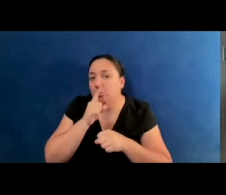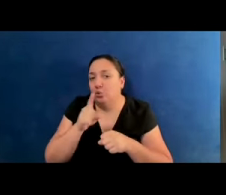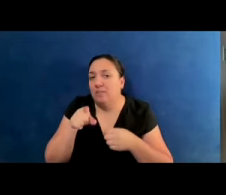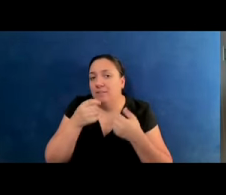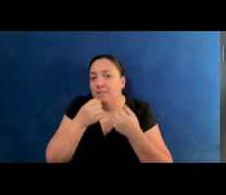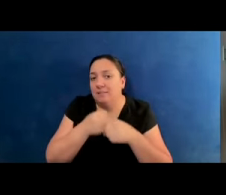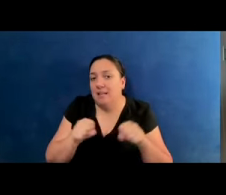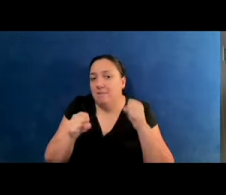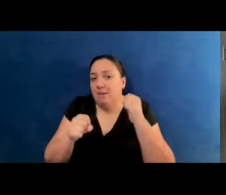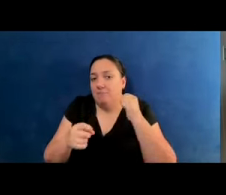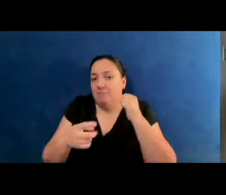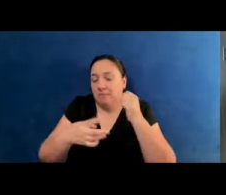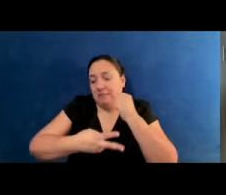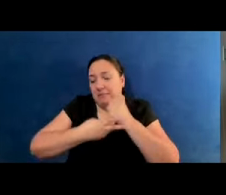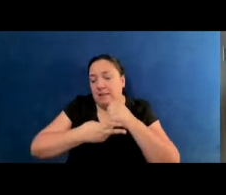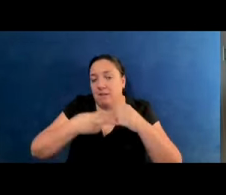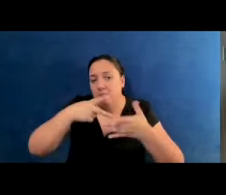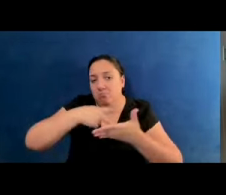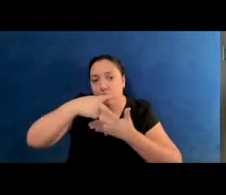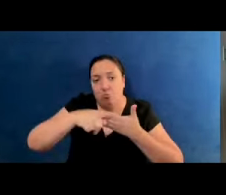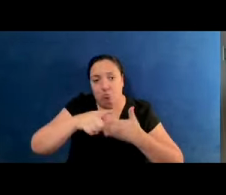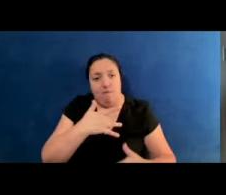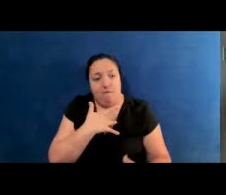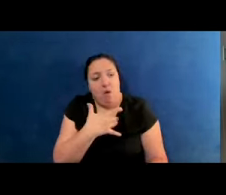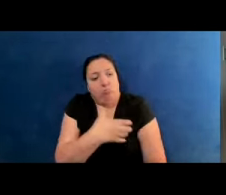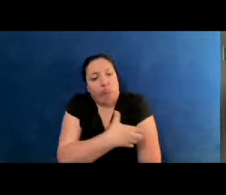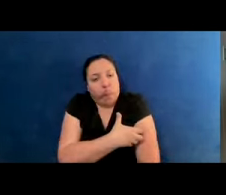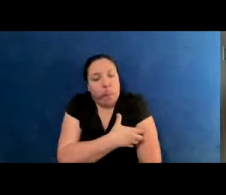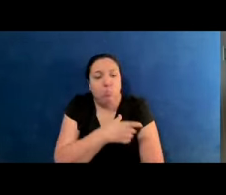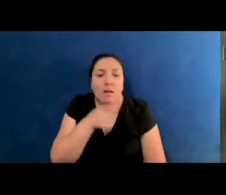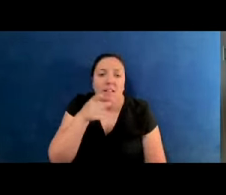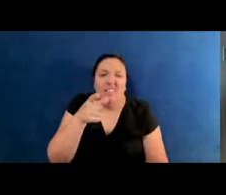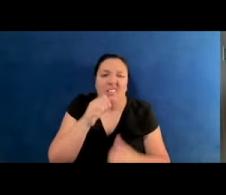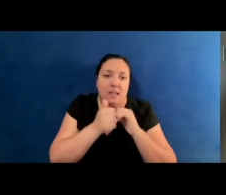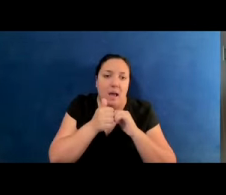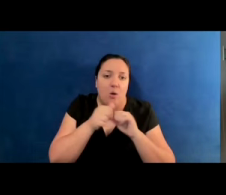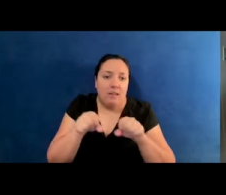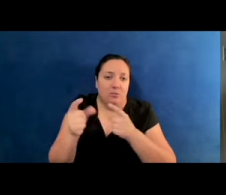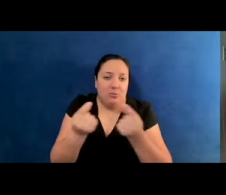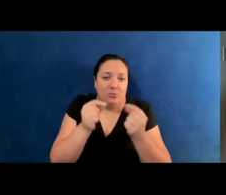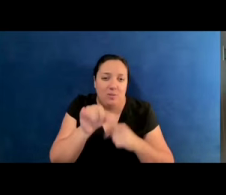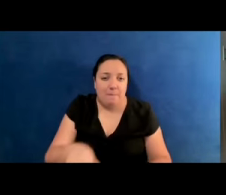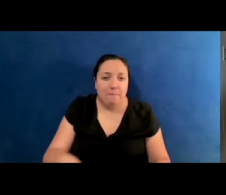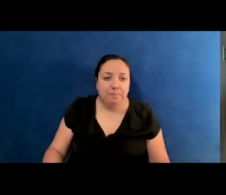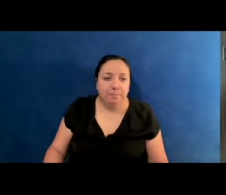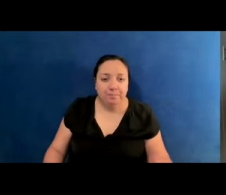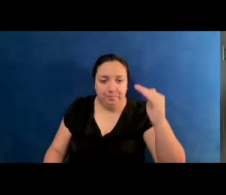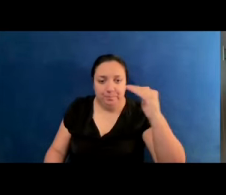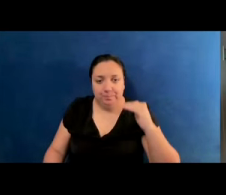true empowerment tool for you, and this is one way that we can do that. You can go to the next slide, please.